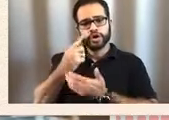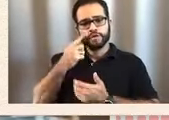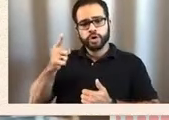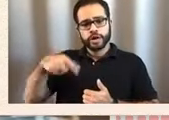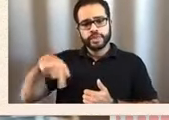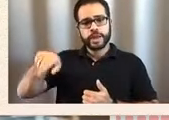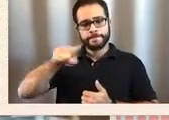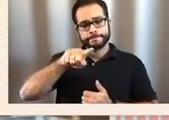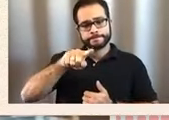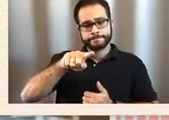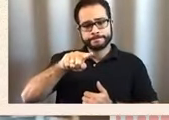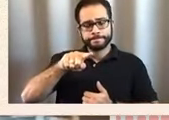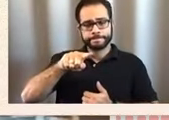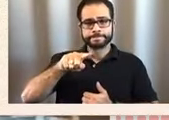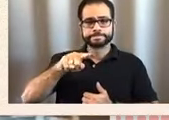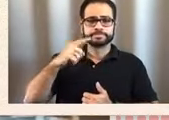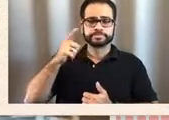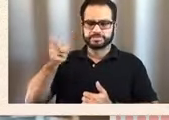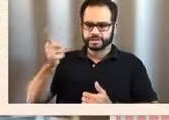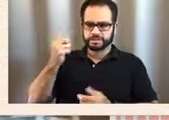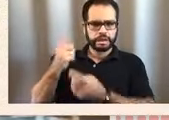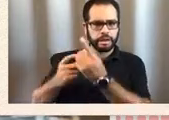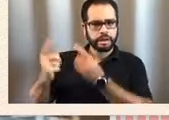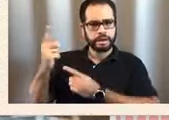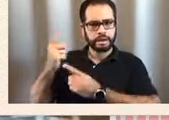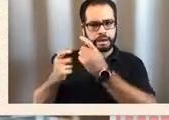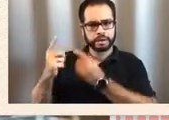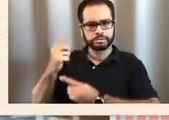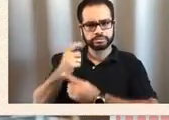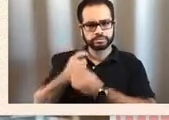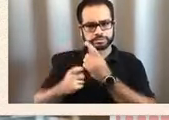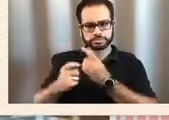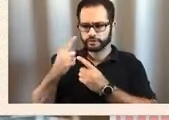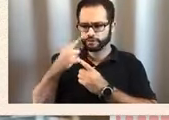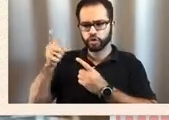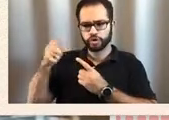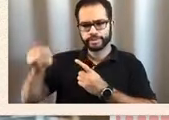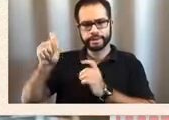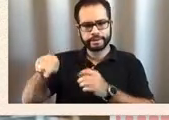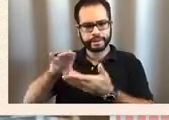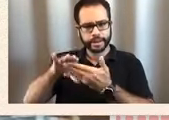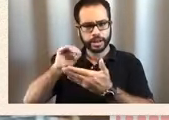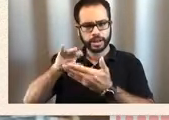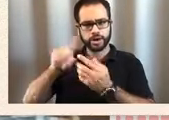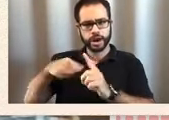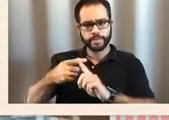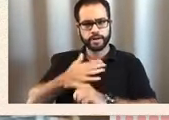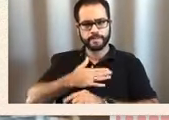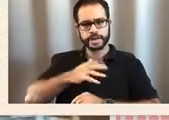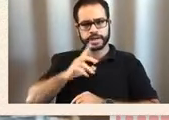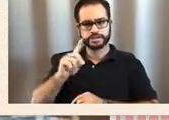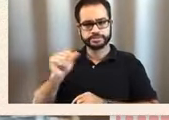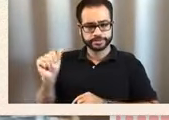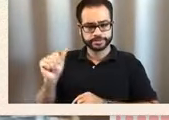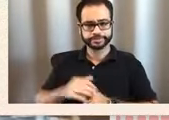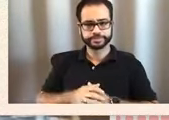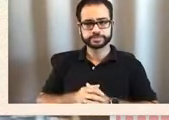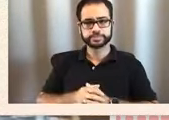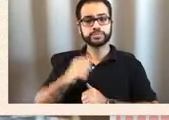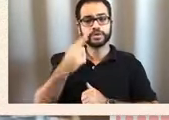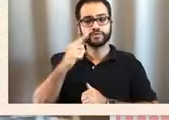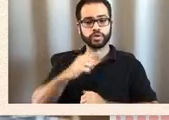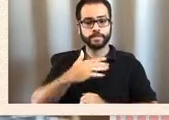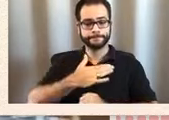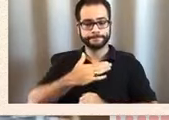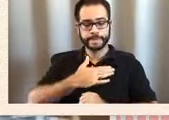to ask me questions so they can learn about my disability. For my providers, I verbally